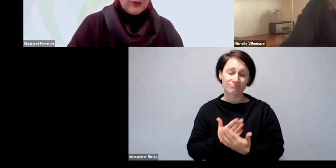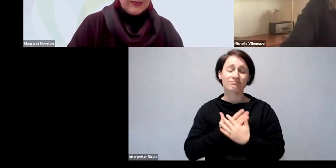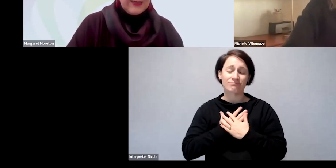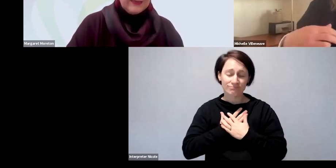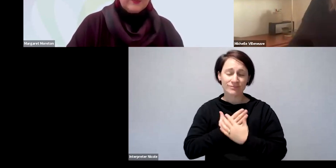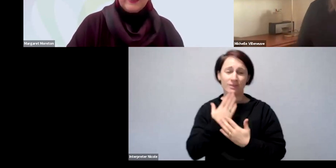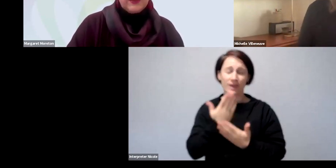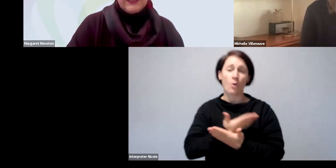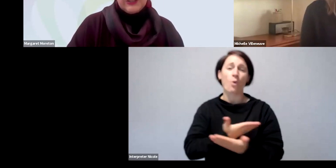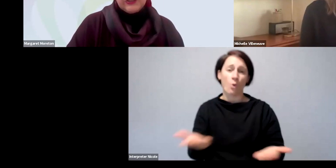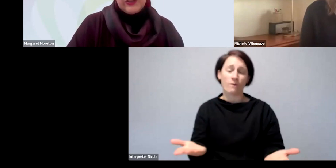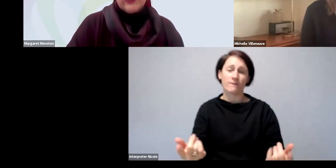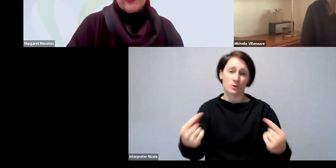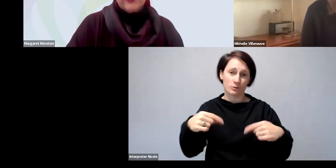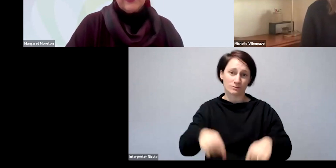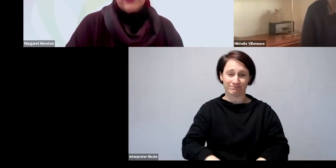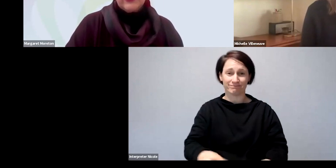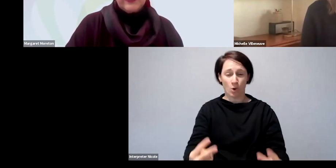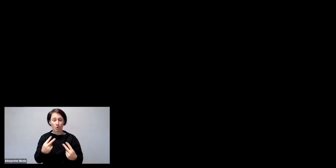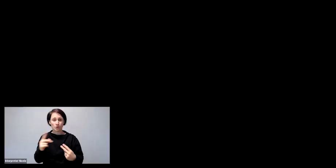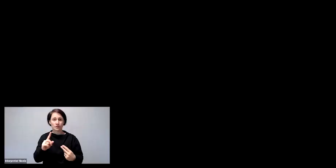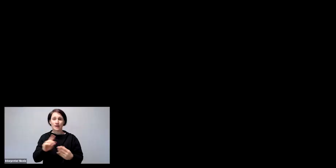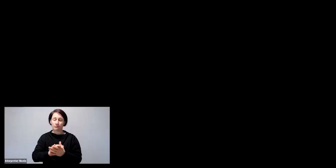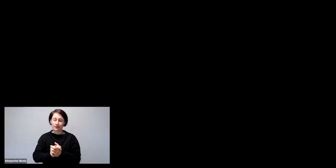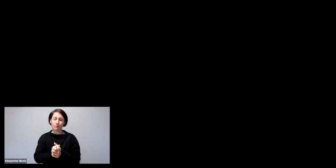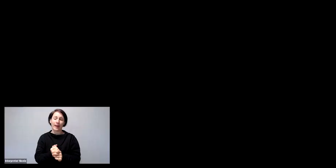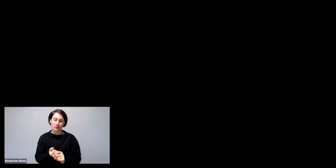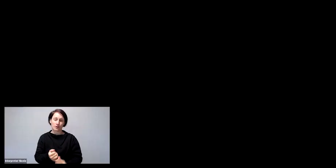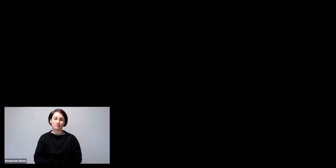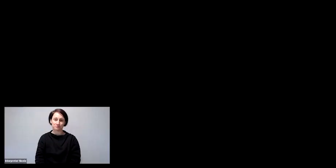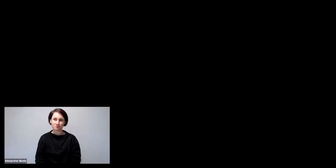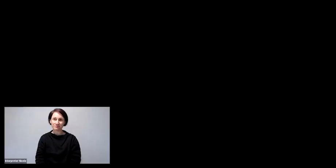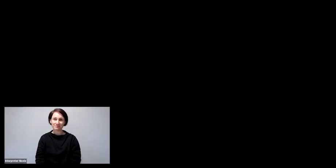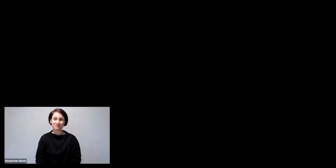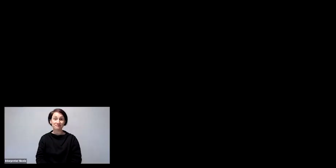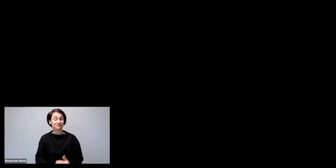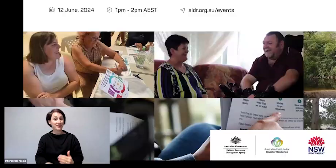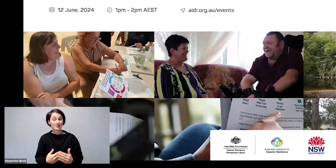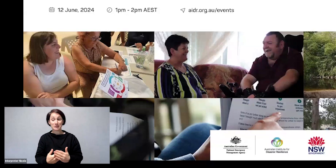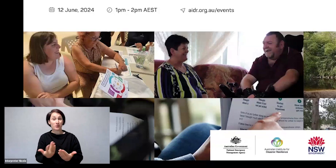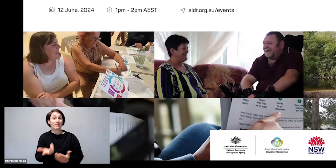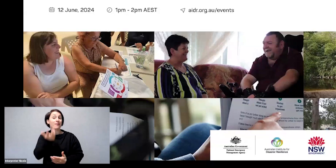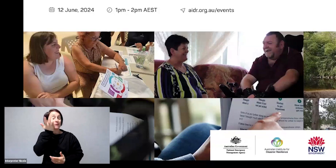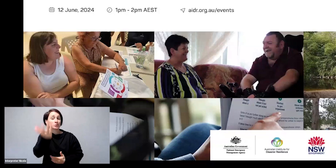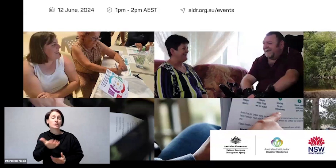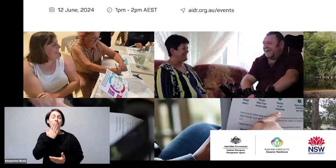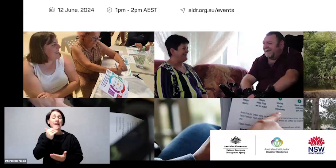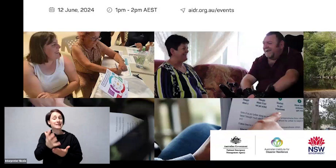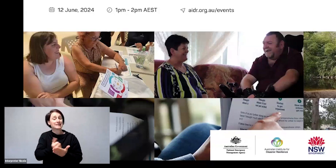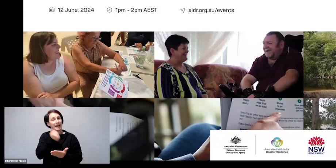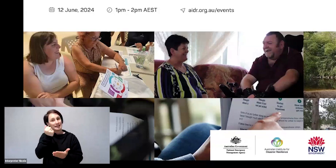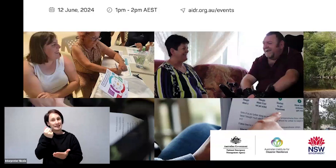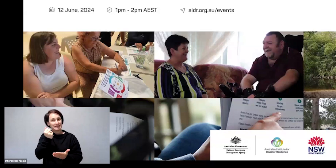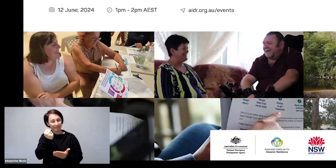coming along. It's been a pleasure to host this afternoon's seminar. And until next time, stay safe and farewell.